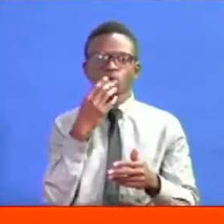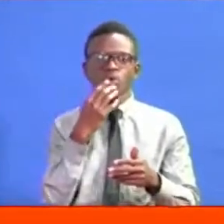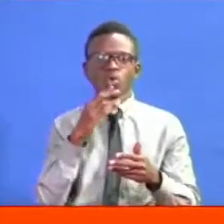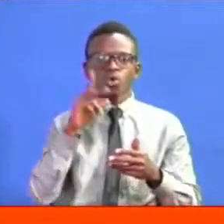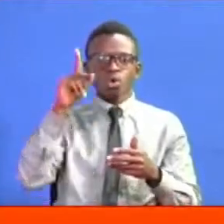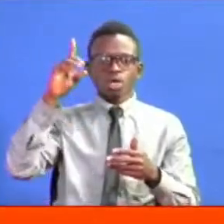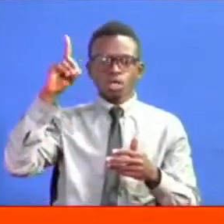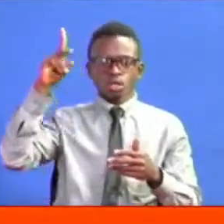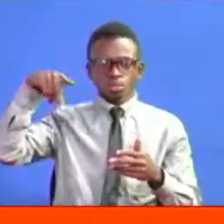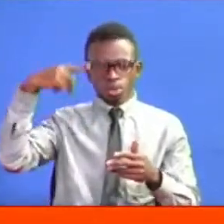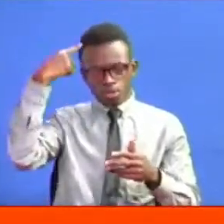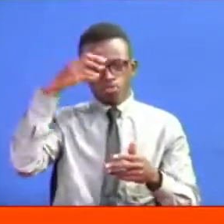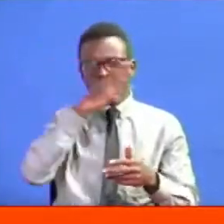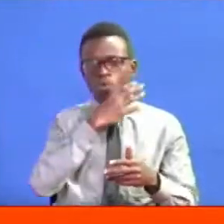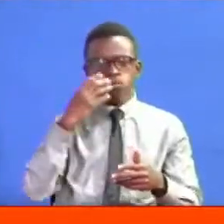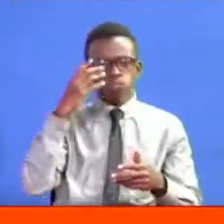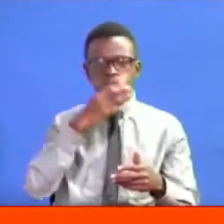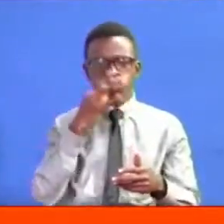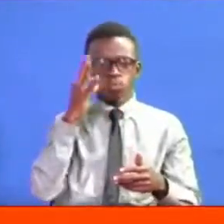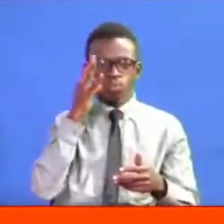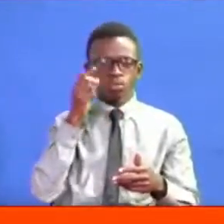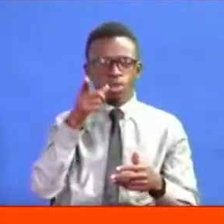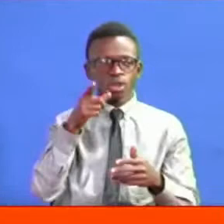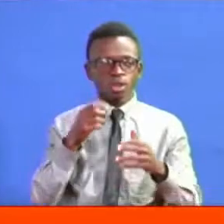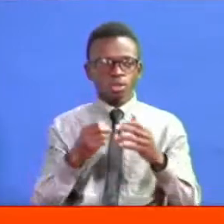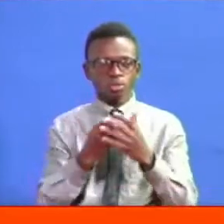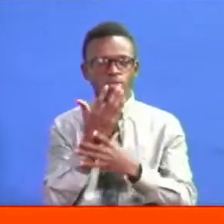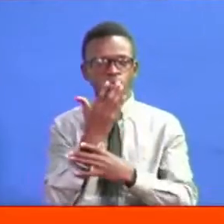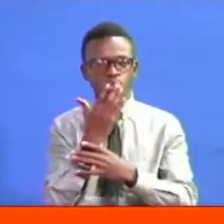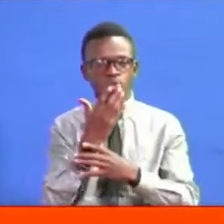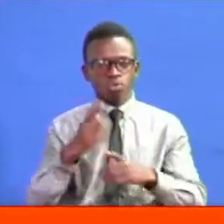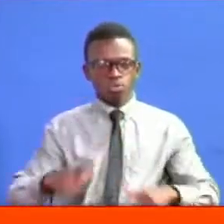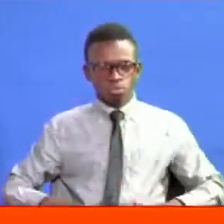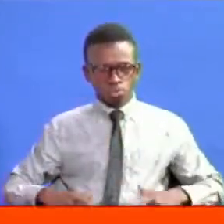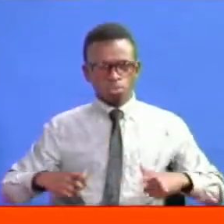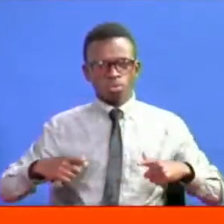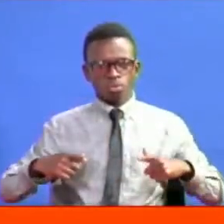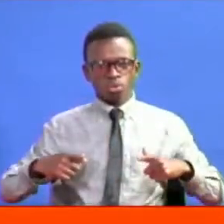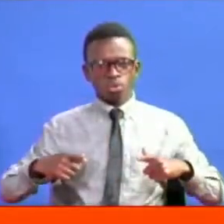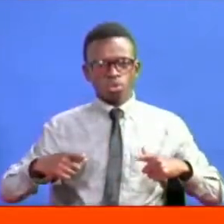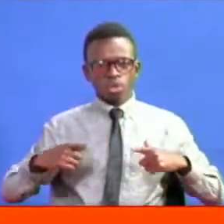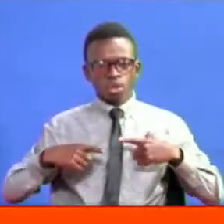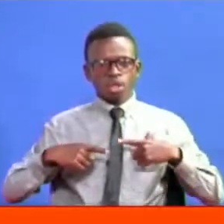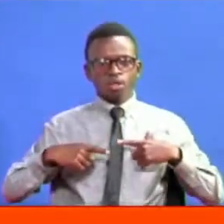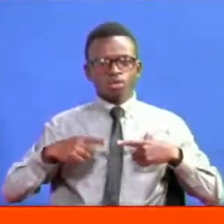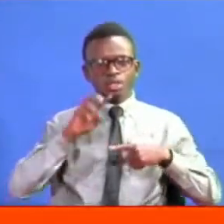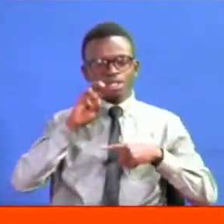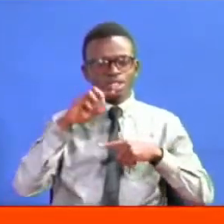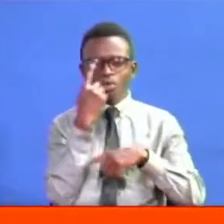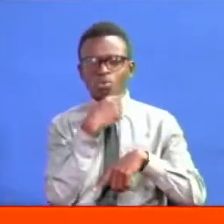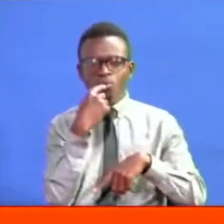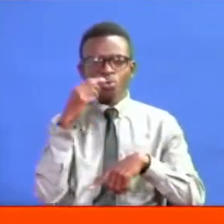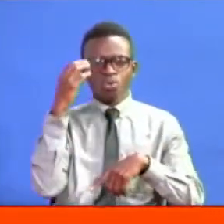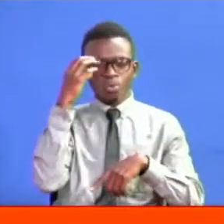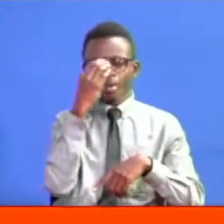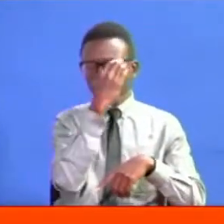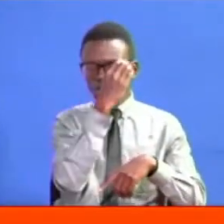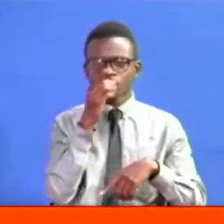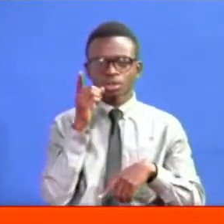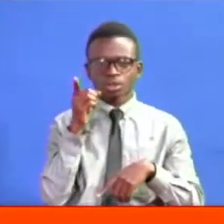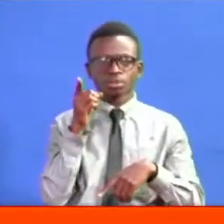Wajakoya. She grew up watching prominent women politicians like Martha Karua, who is now her